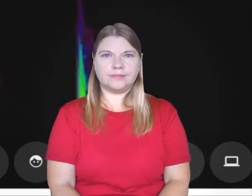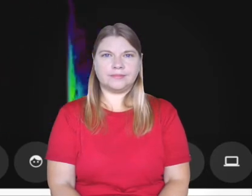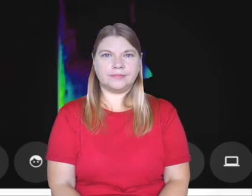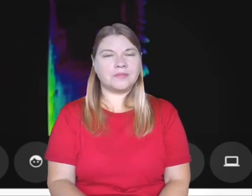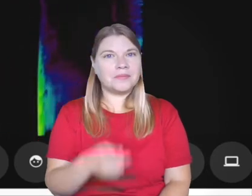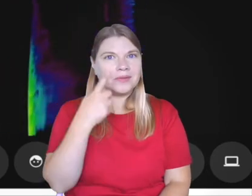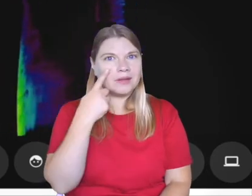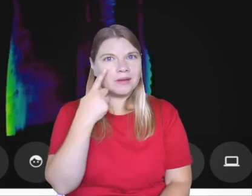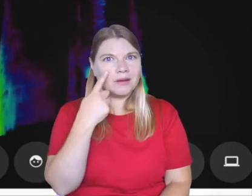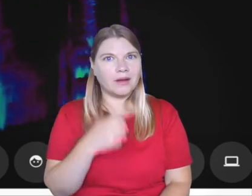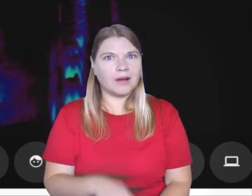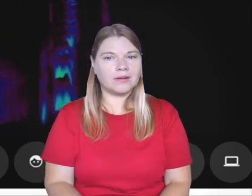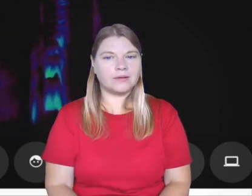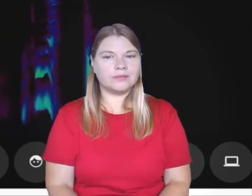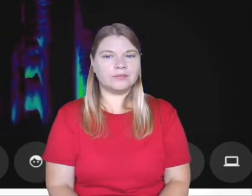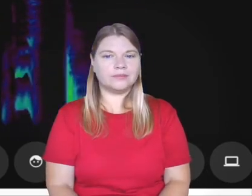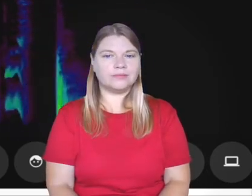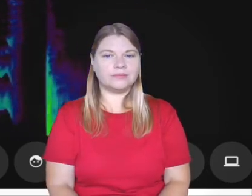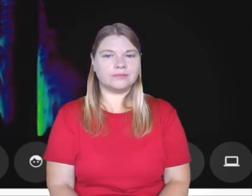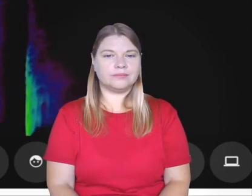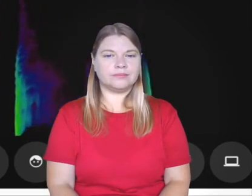Can you see that?